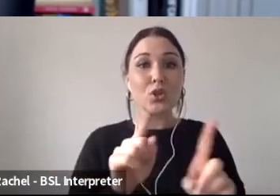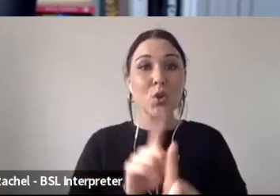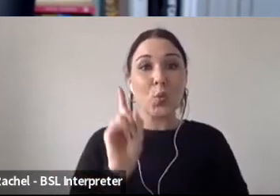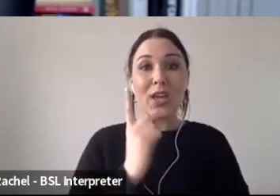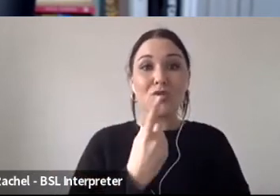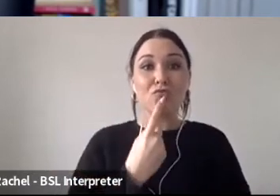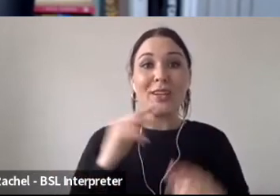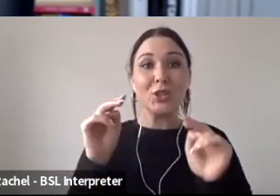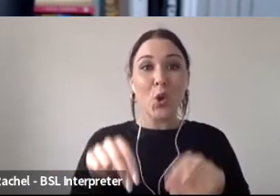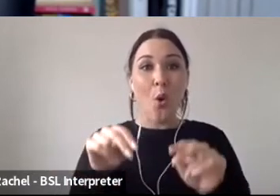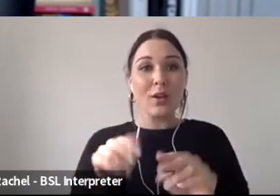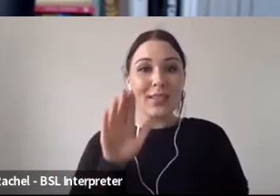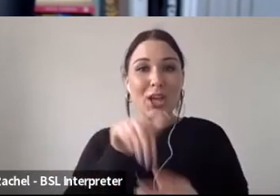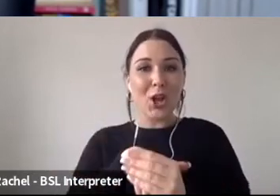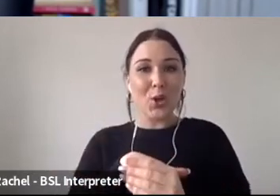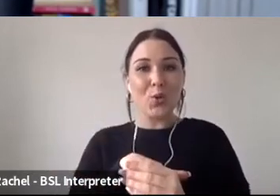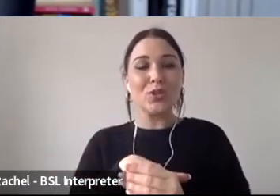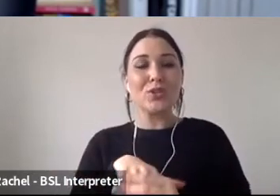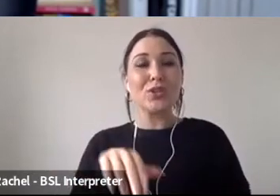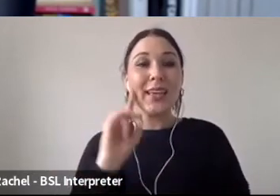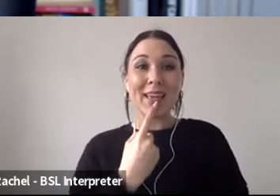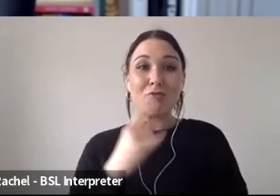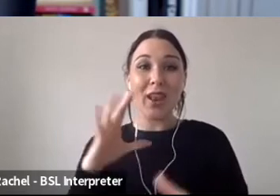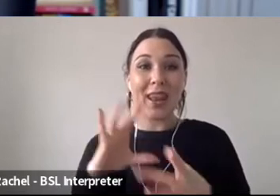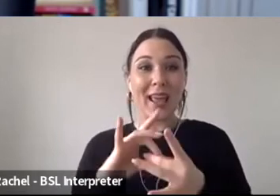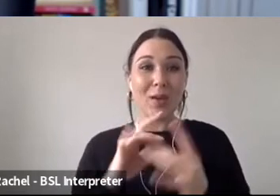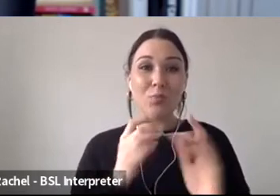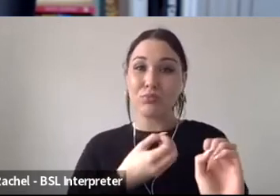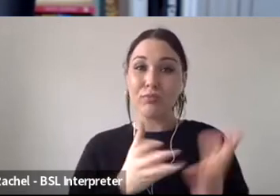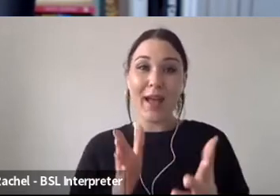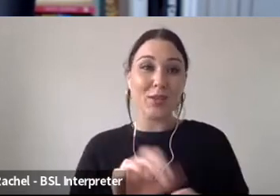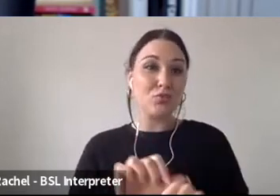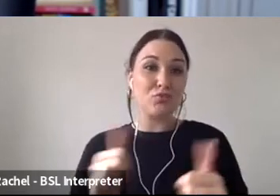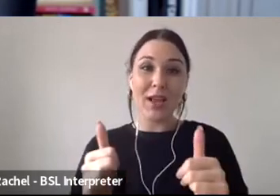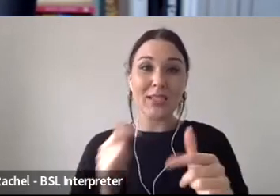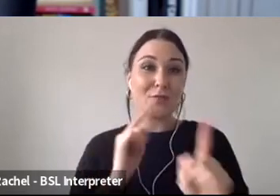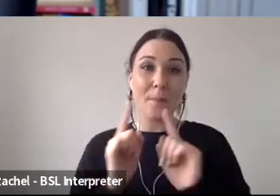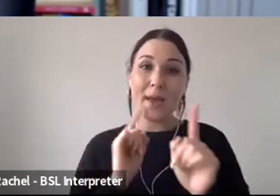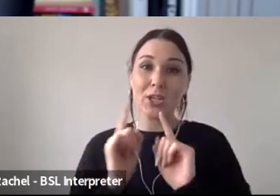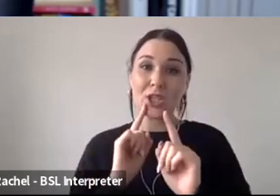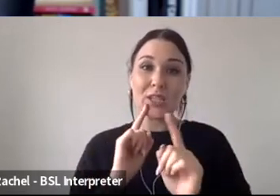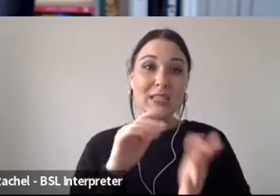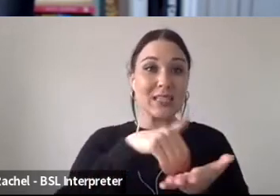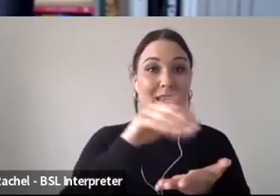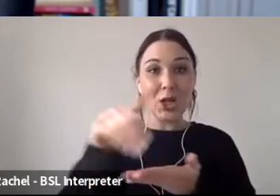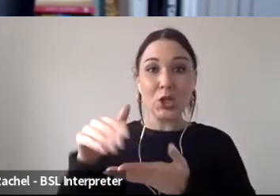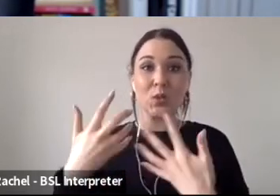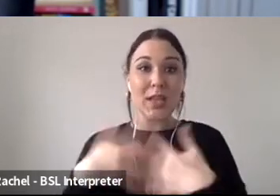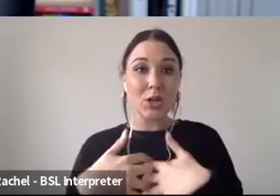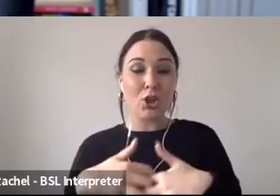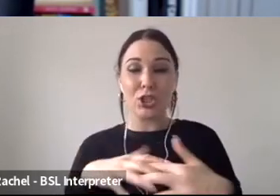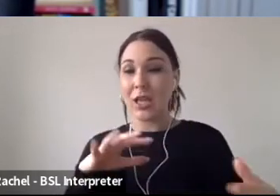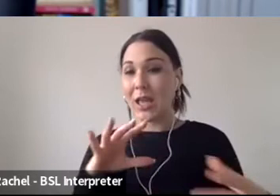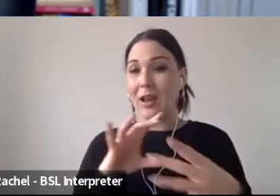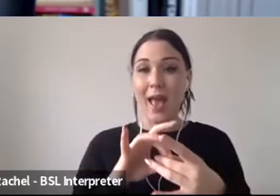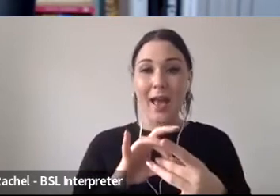Hearing Link, provides lots and lots of great information. They can sell you technology, they can connect you through